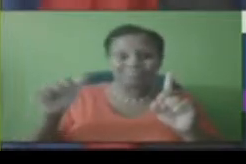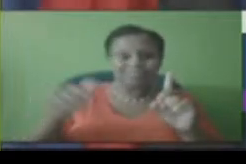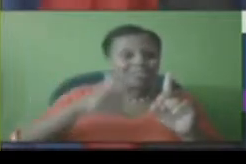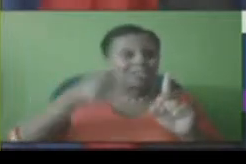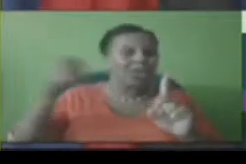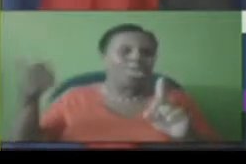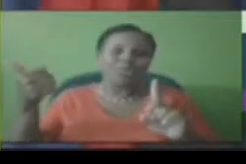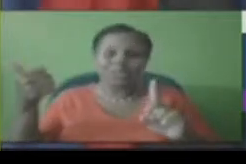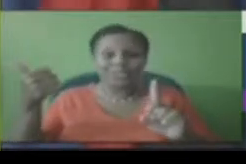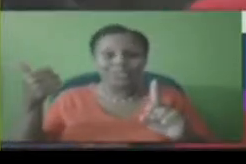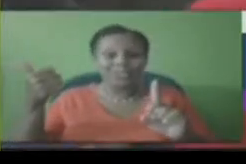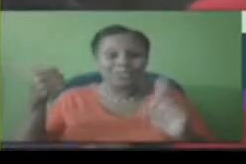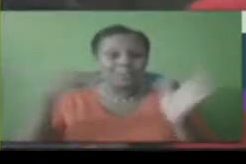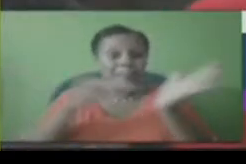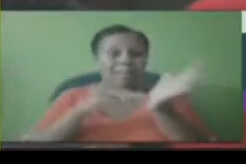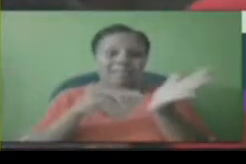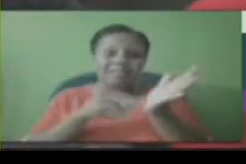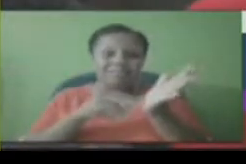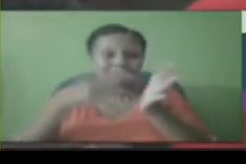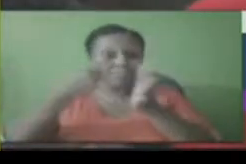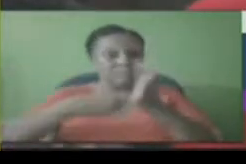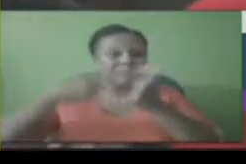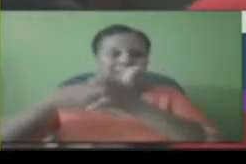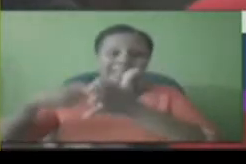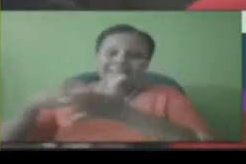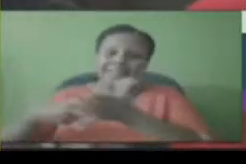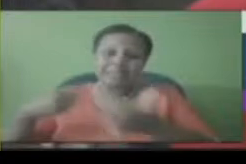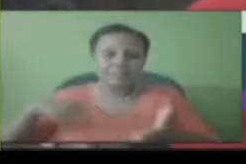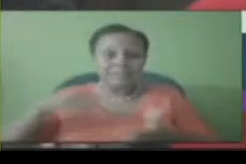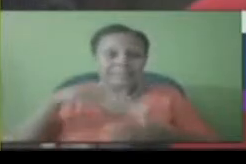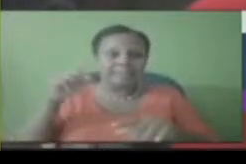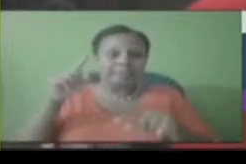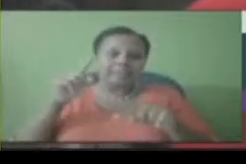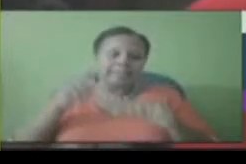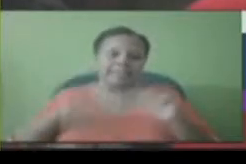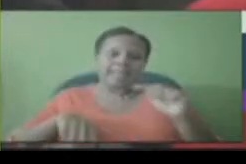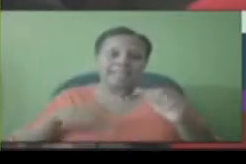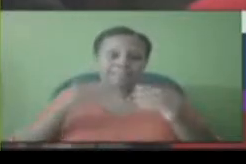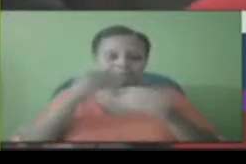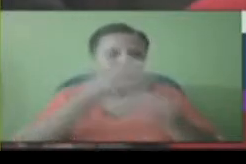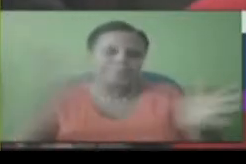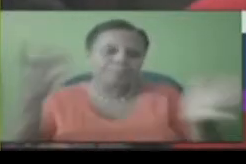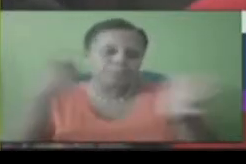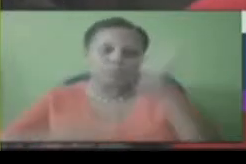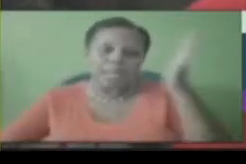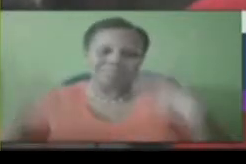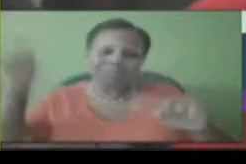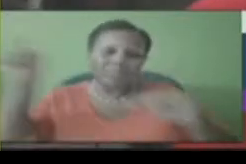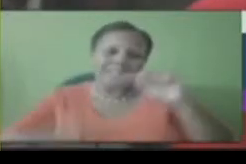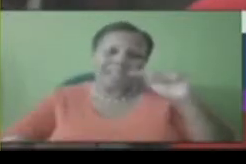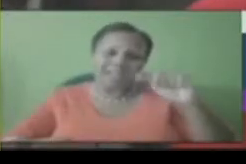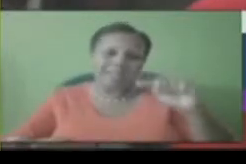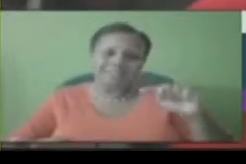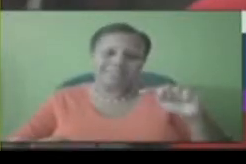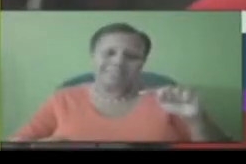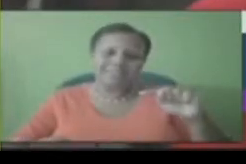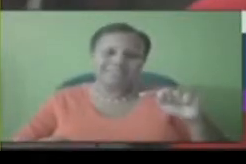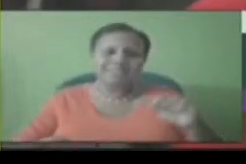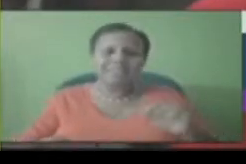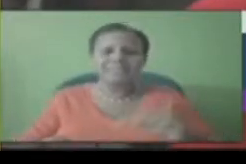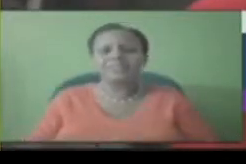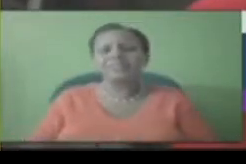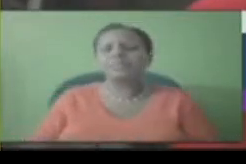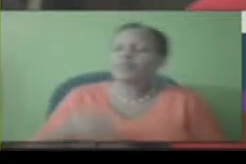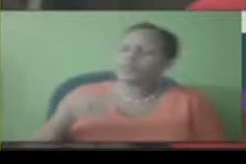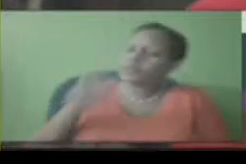non-disclosure. Guyana also purchased Sinopharm vaccine and they were able to reveal their per dose cost. So I was wondering why we were tied to an